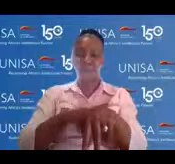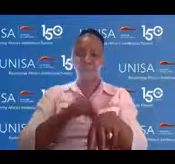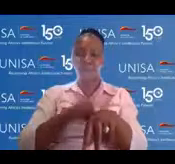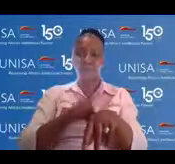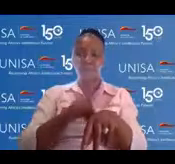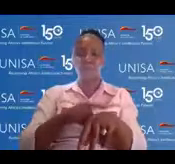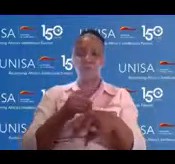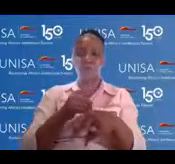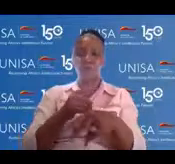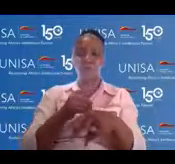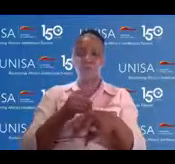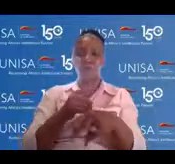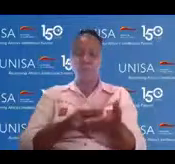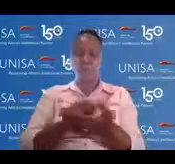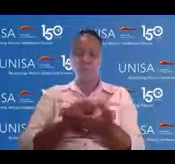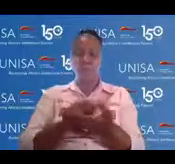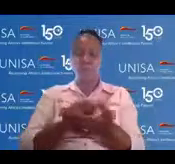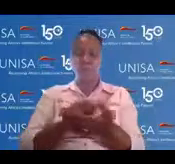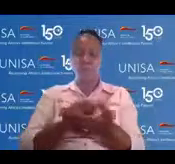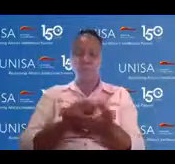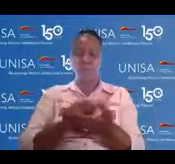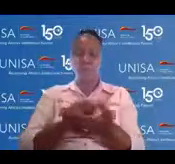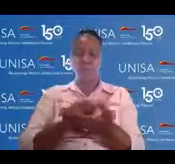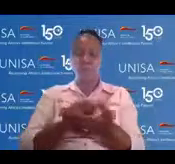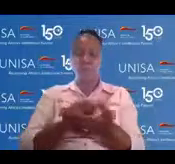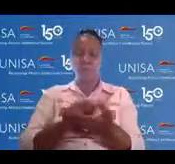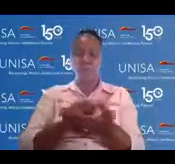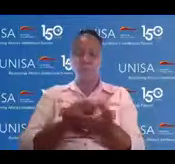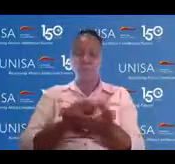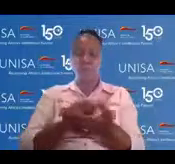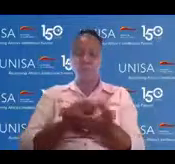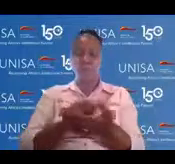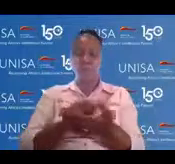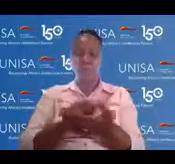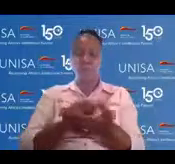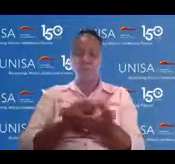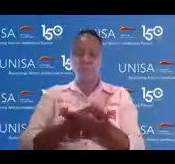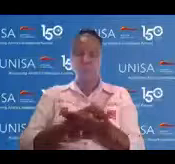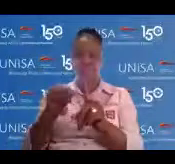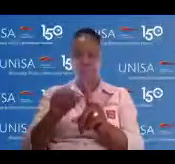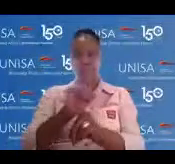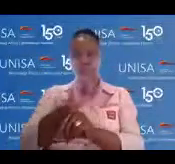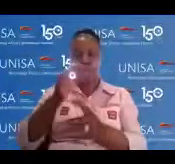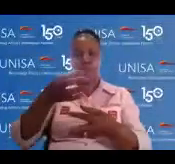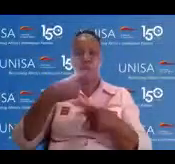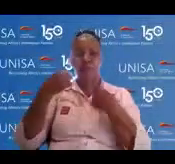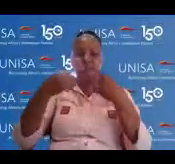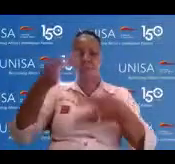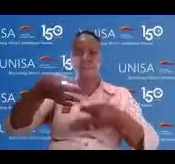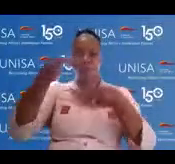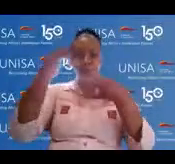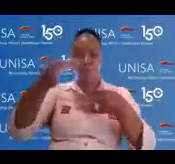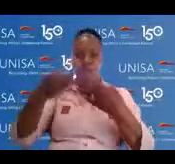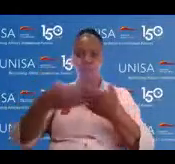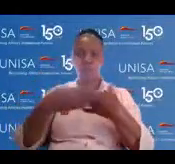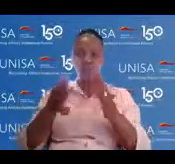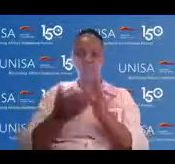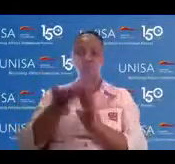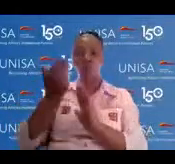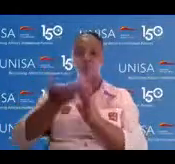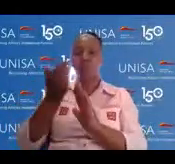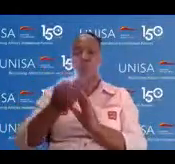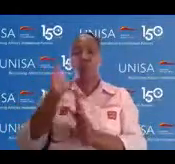now upload. This is where you take the pictures of your script and you start the upload process. So remember, you've got 10 minutes for that.